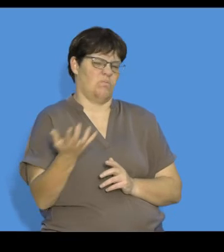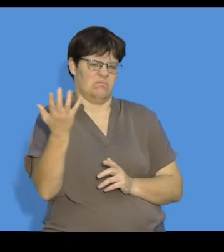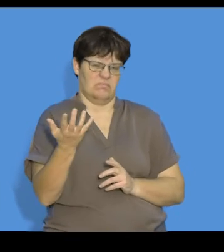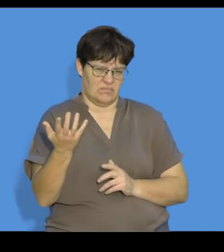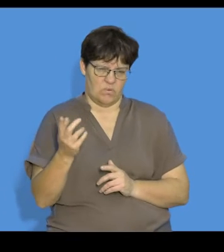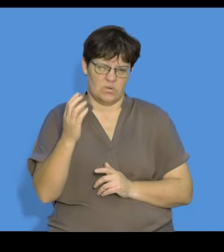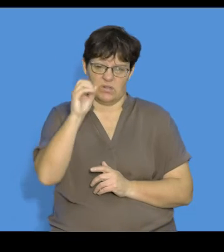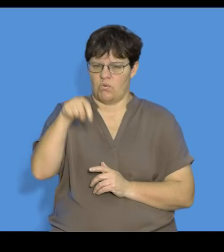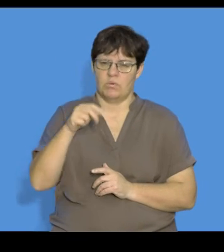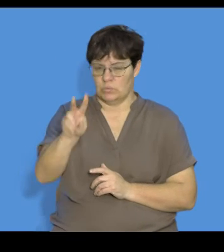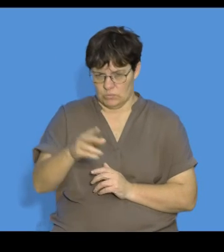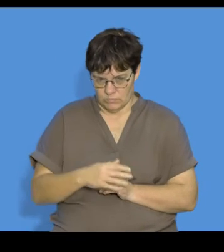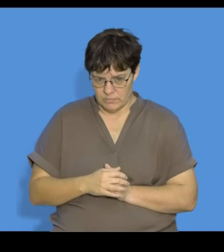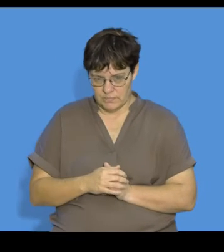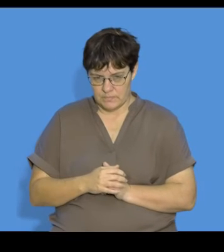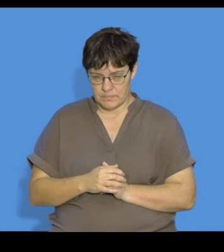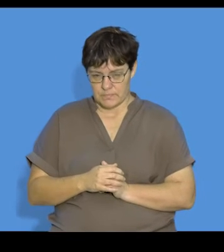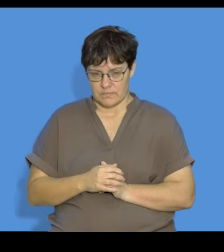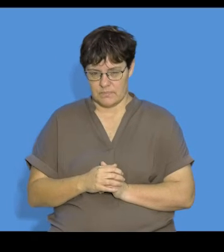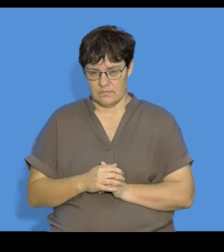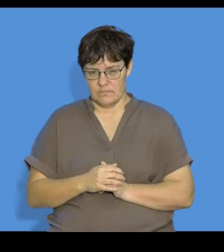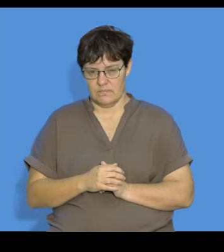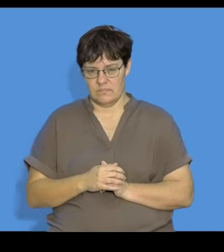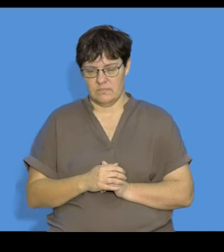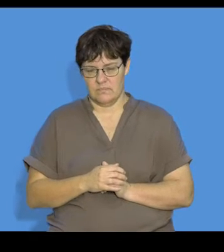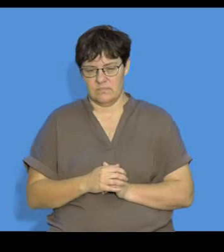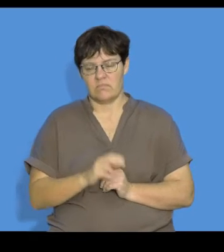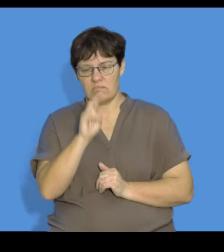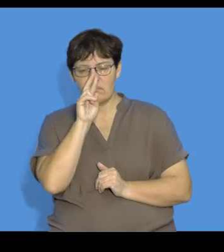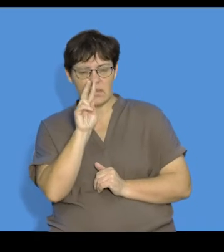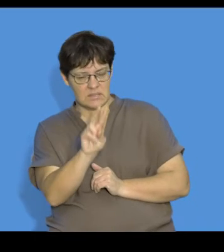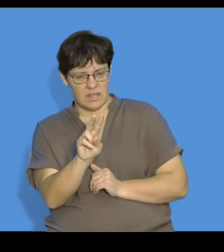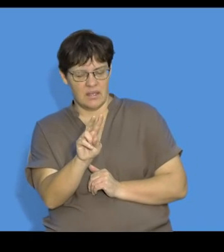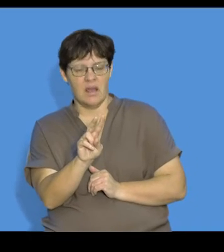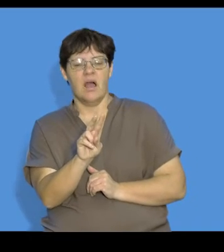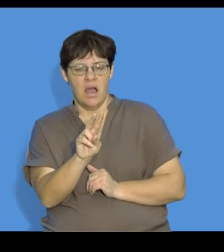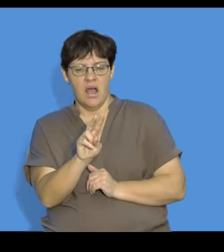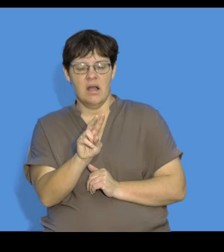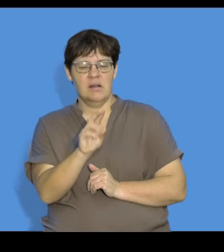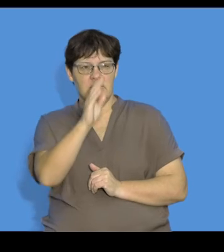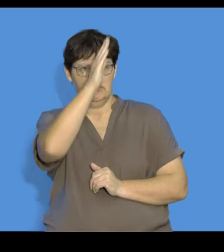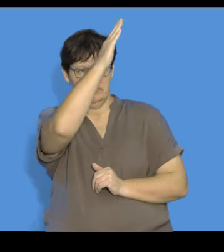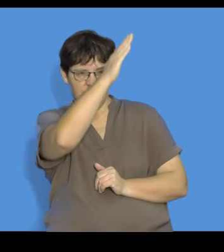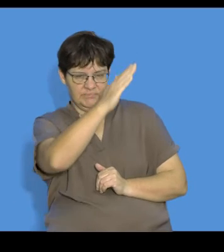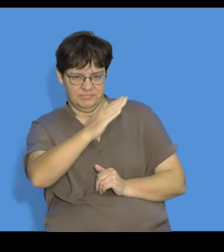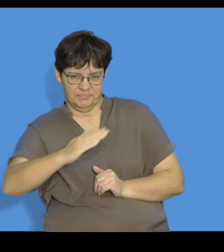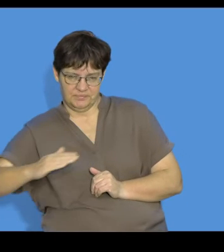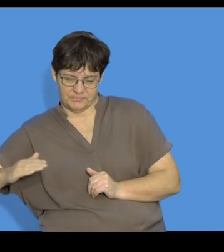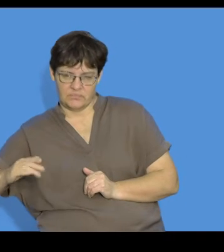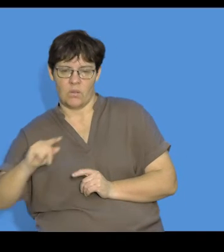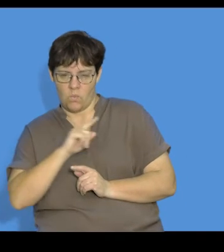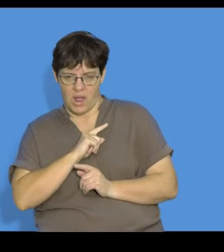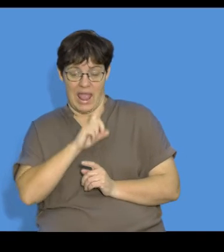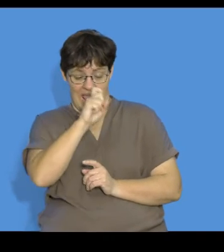0,1 or something of 0,2 there, right? So you can automatically see that this is decreasing as